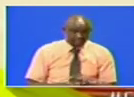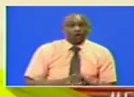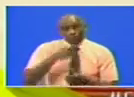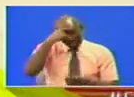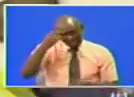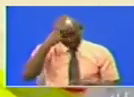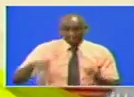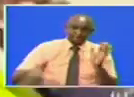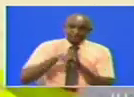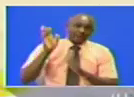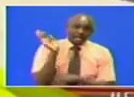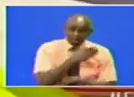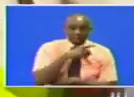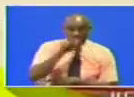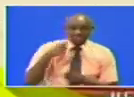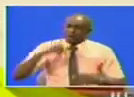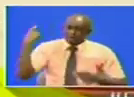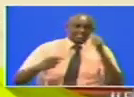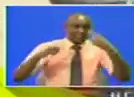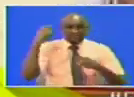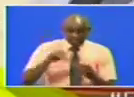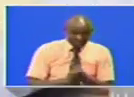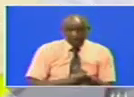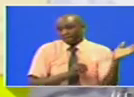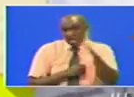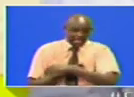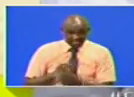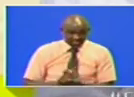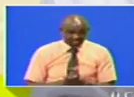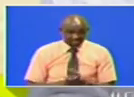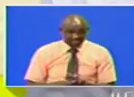Weta akafukuzwa, akaenda akawachapa, akarudi.